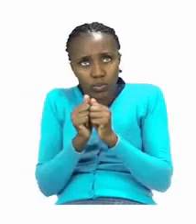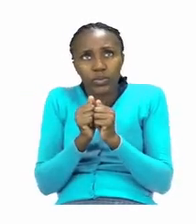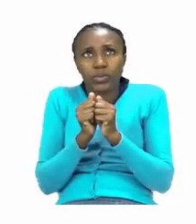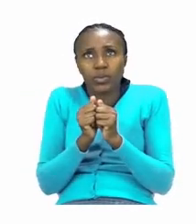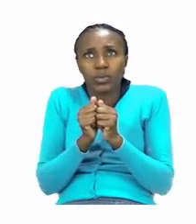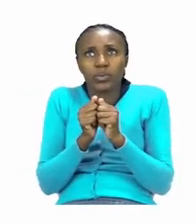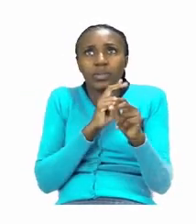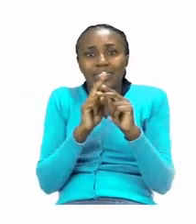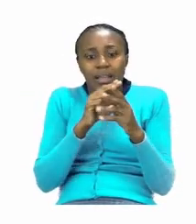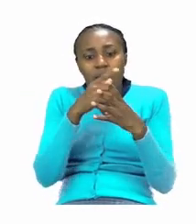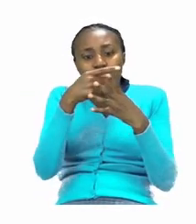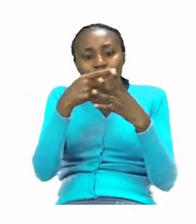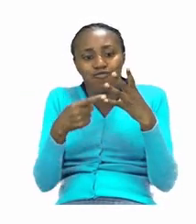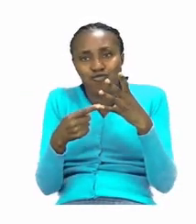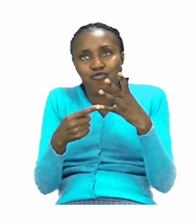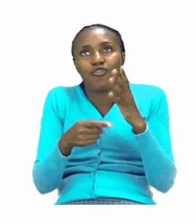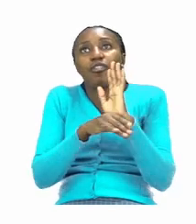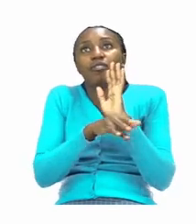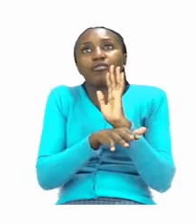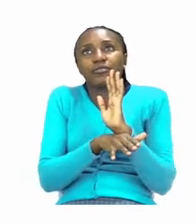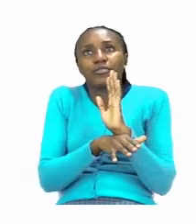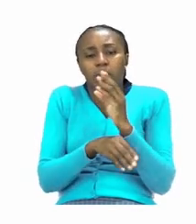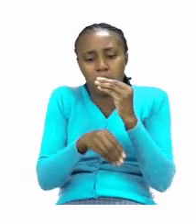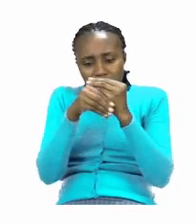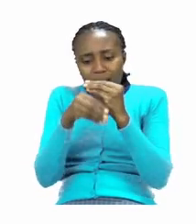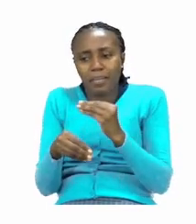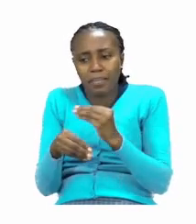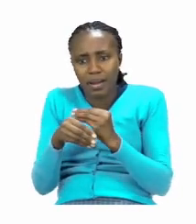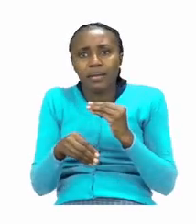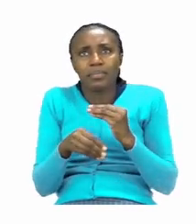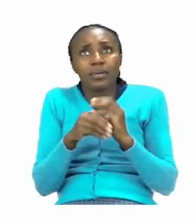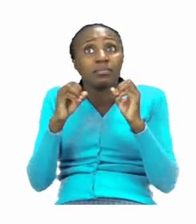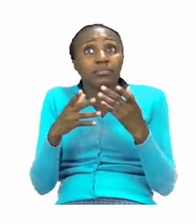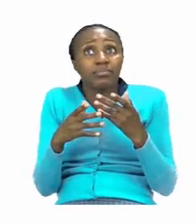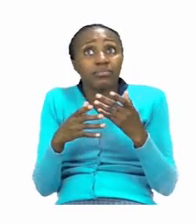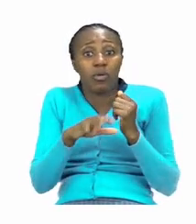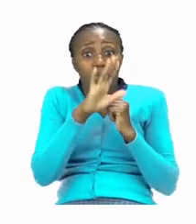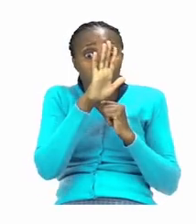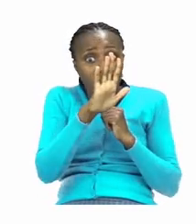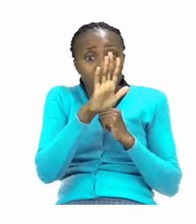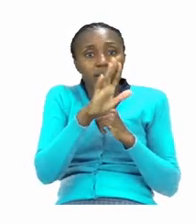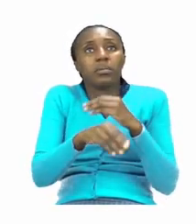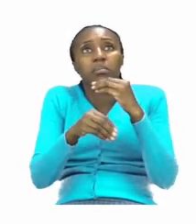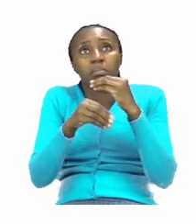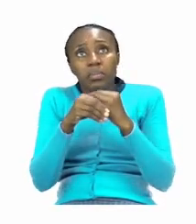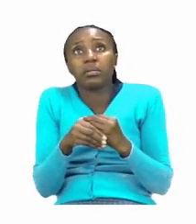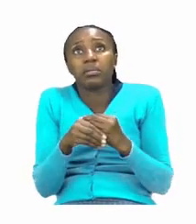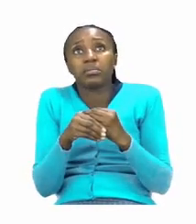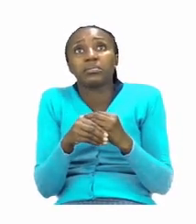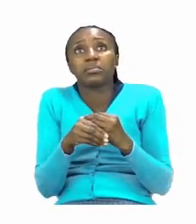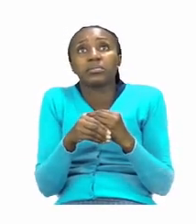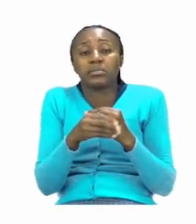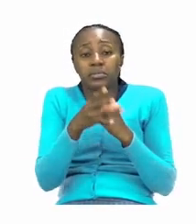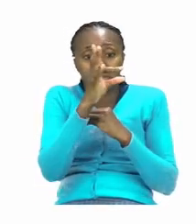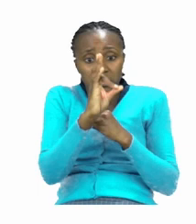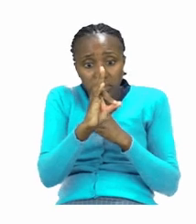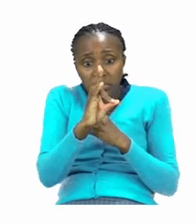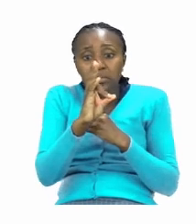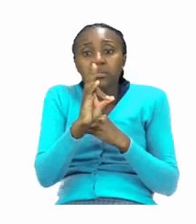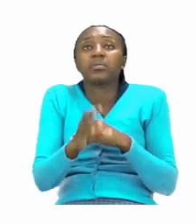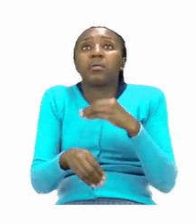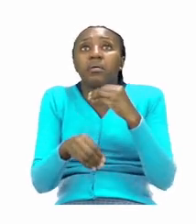are adding. So, you are going to say 5 apples plus